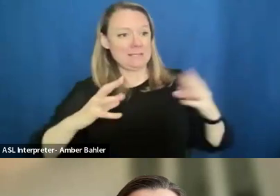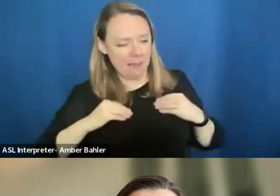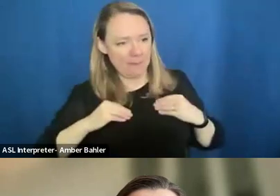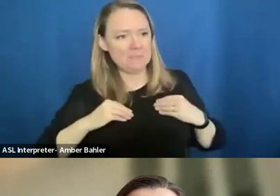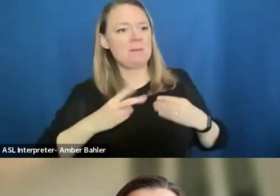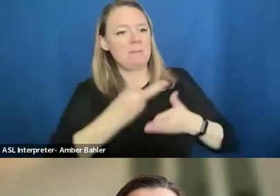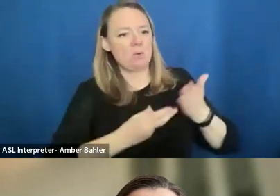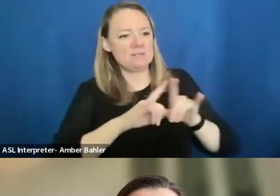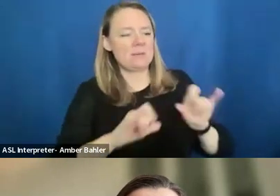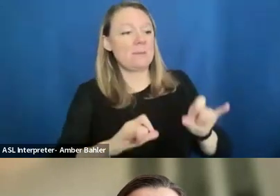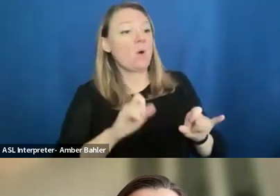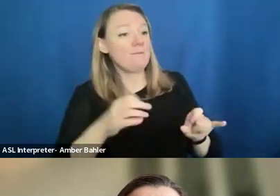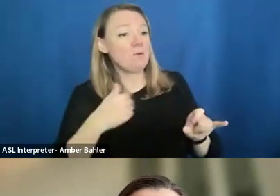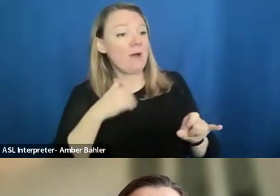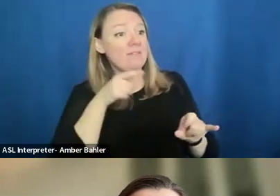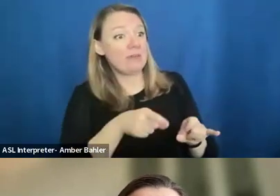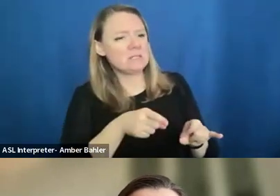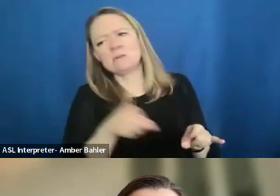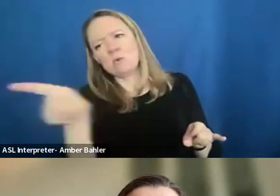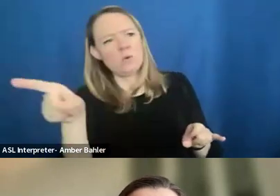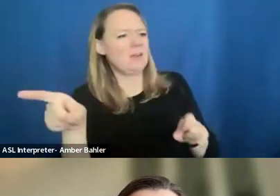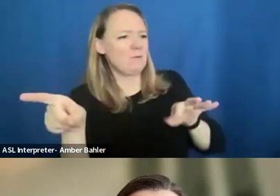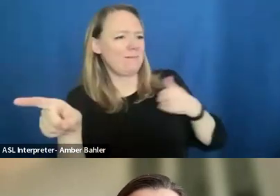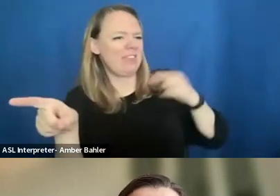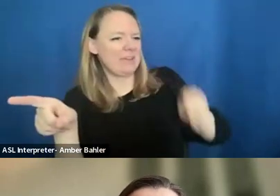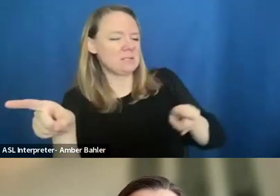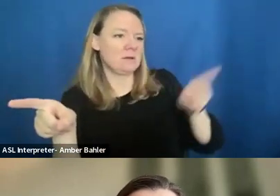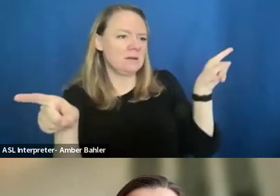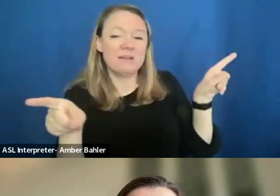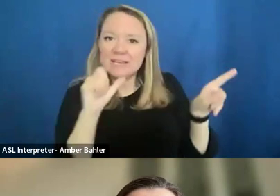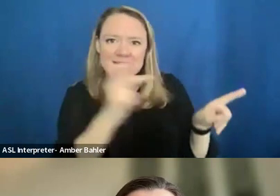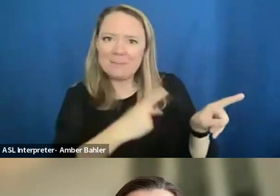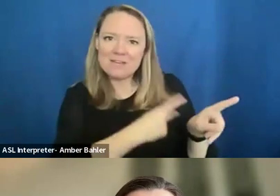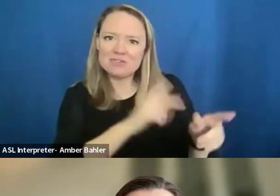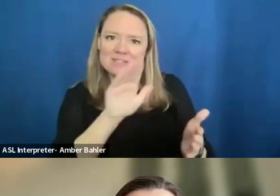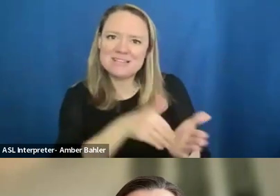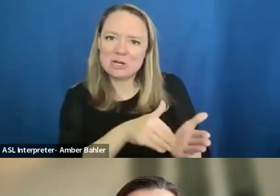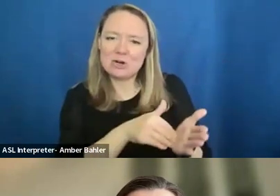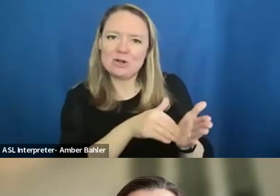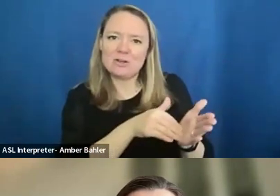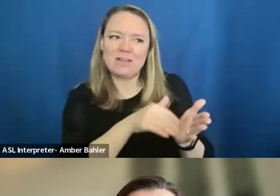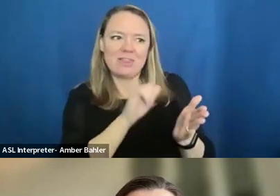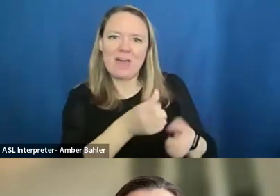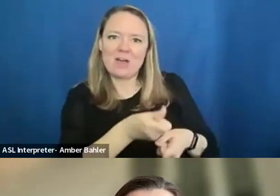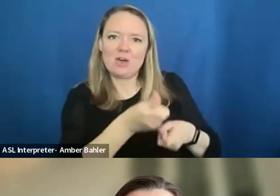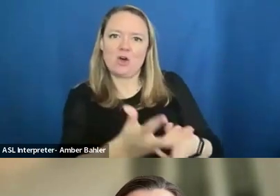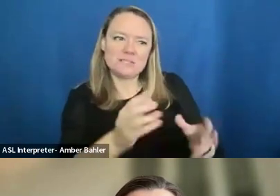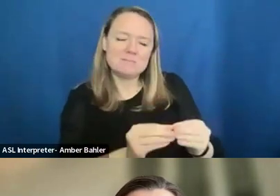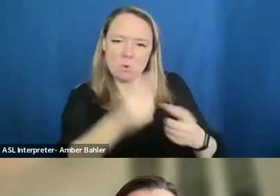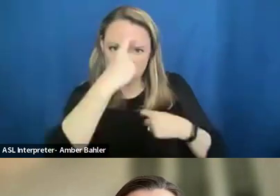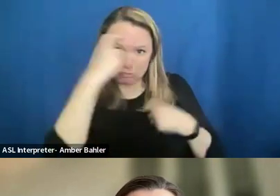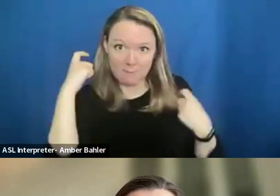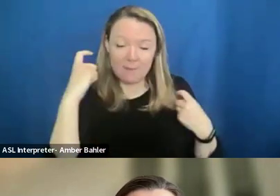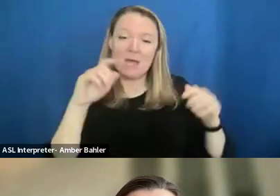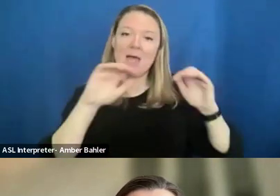you go, that's not patient-centered. That just traumatizes people even more. So how do we work together to get everybody trained up for